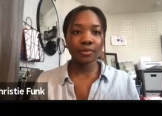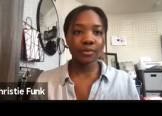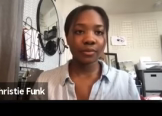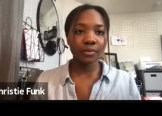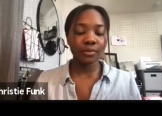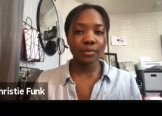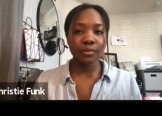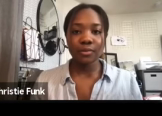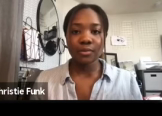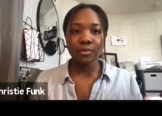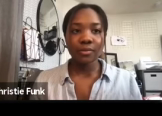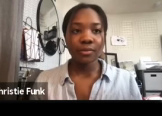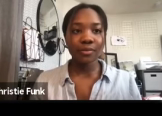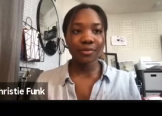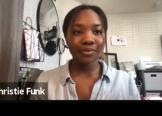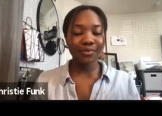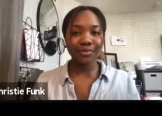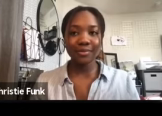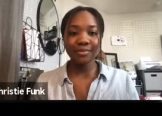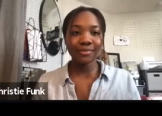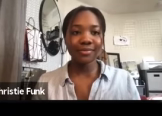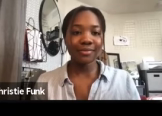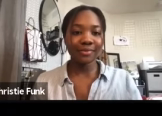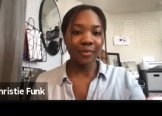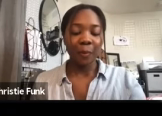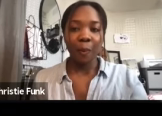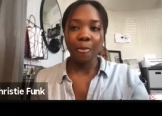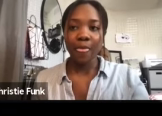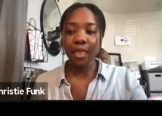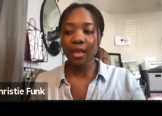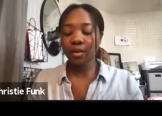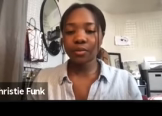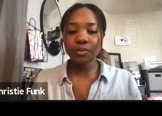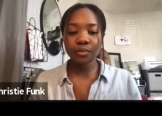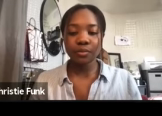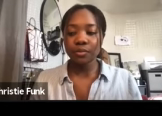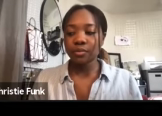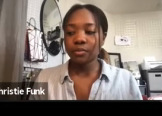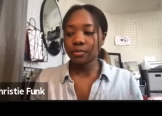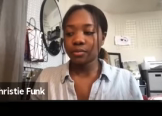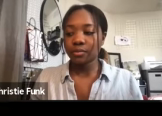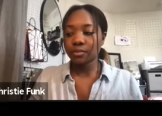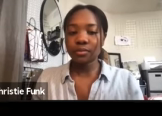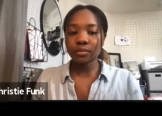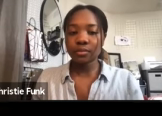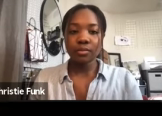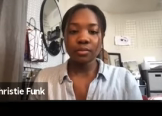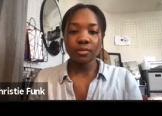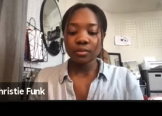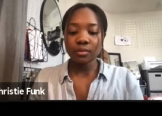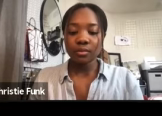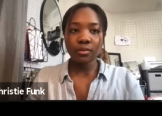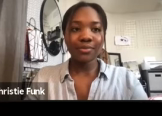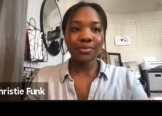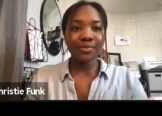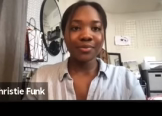of Denver Startup Week. This year marks the 10-year anniversary of Denver Startup Week. DSW has been the catalyst for